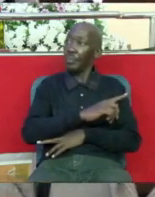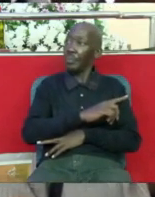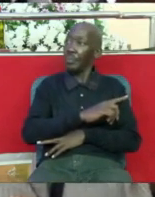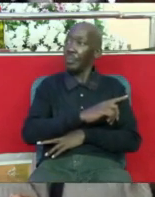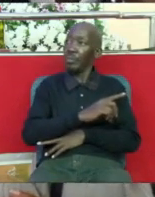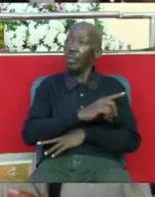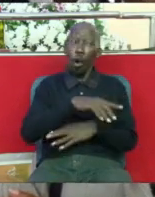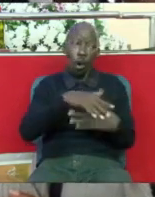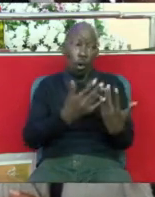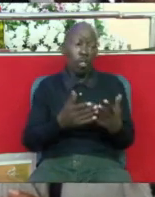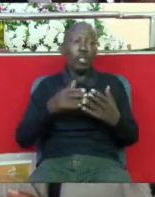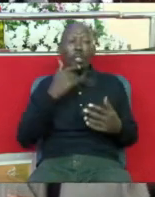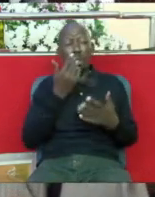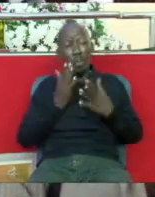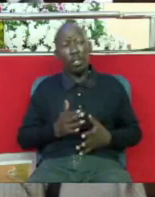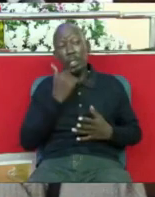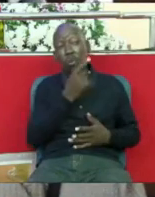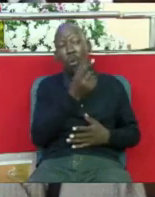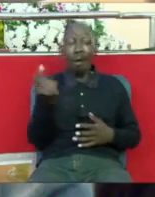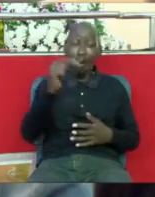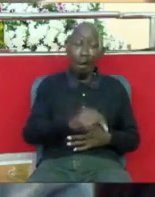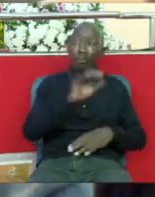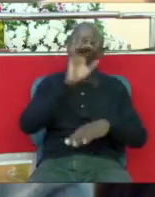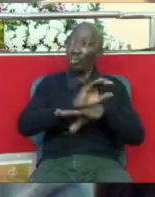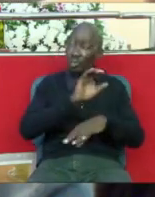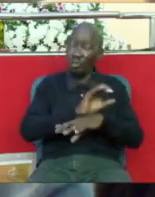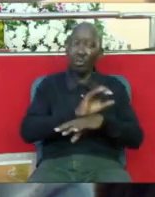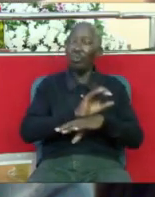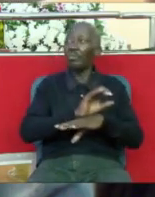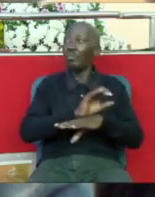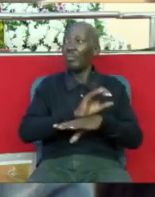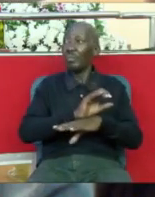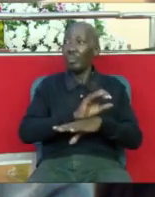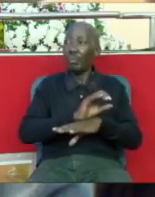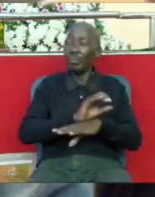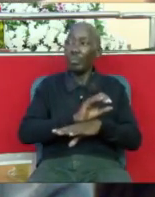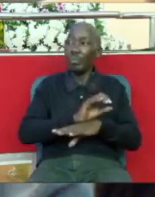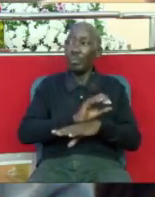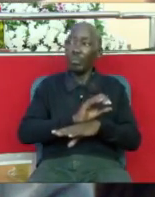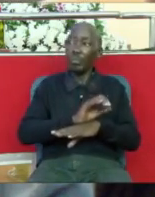Oh, someone told you to come to church today. Ama pengine mtu fulani alikwambia uje hapa kanisani leo.